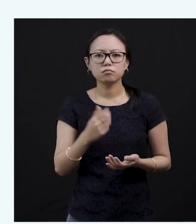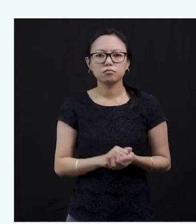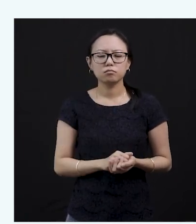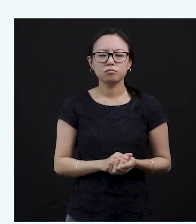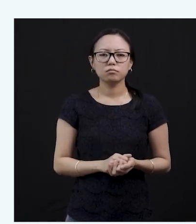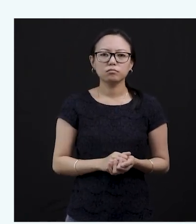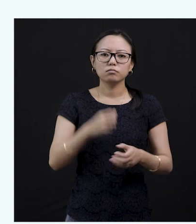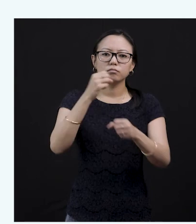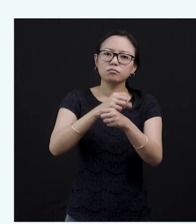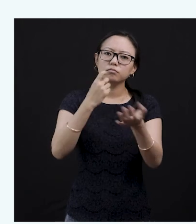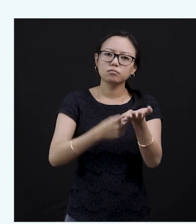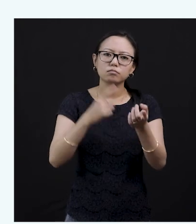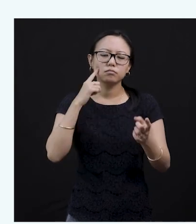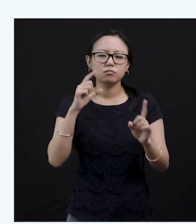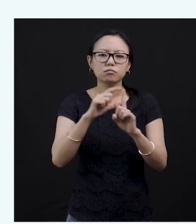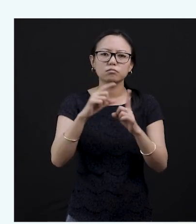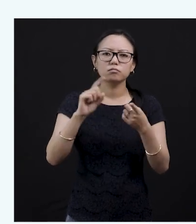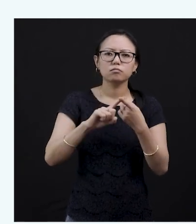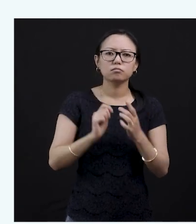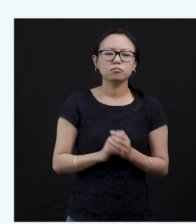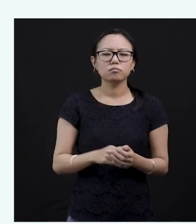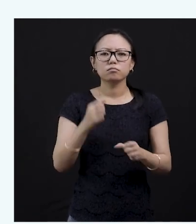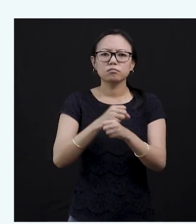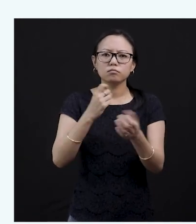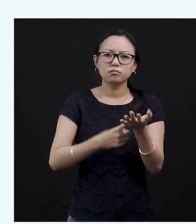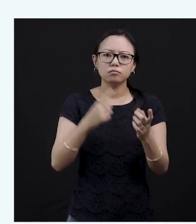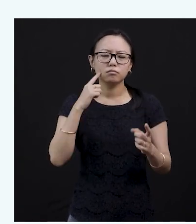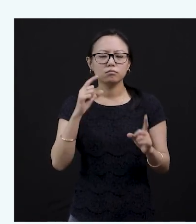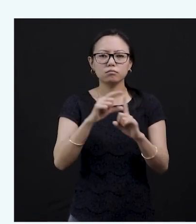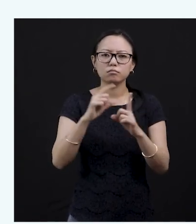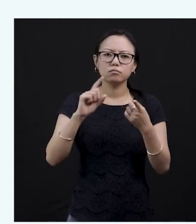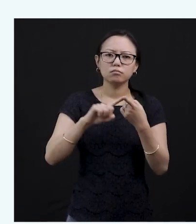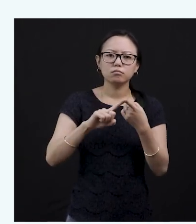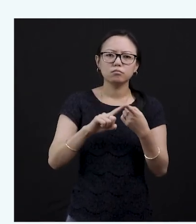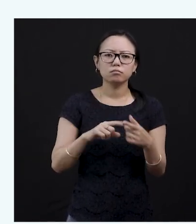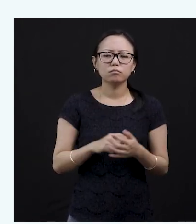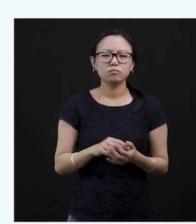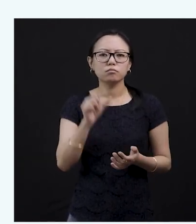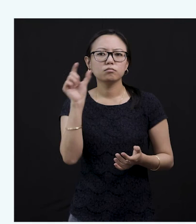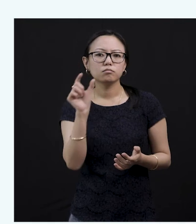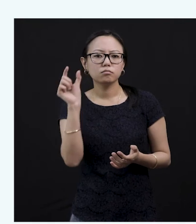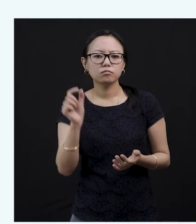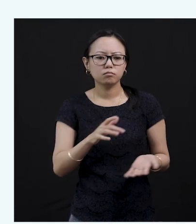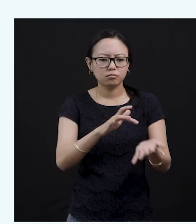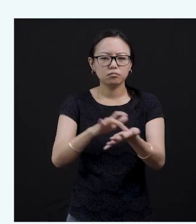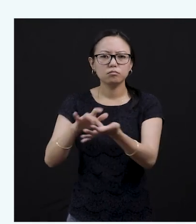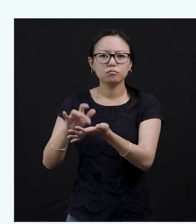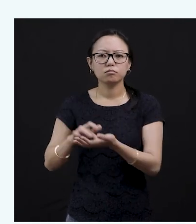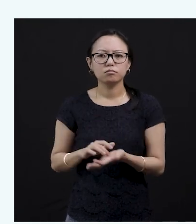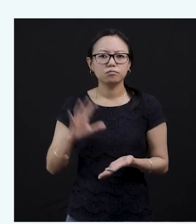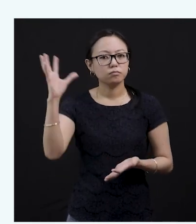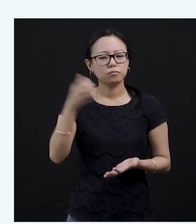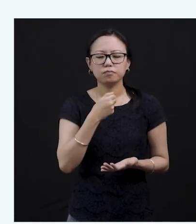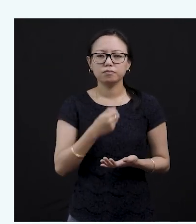grid, we can locate the places. I've shown you an example of locating Nagaland, right?